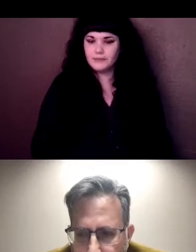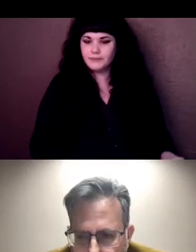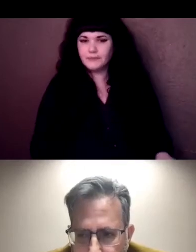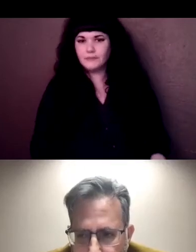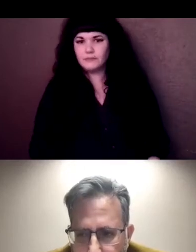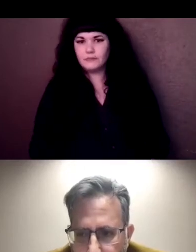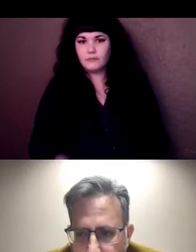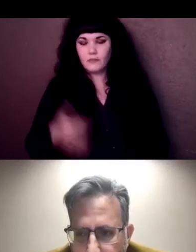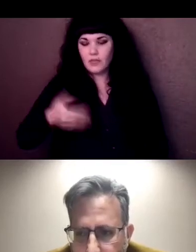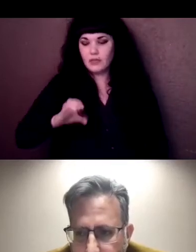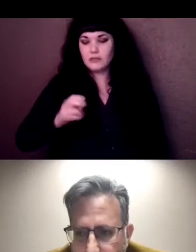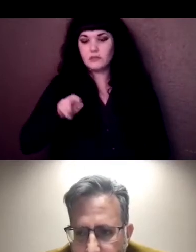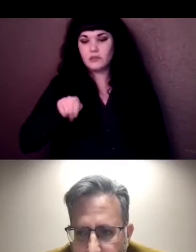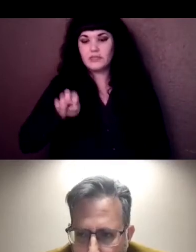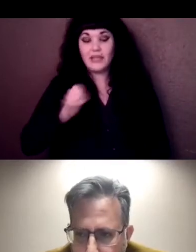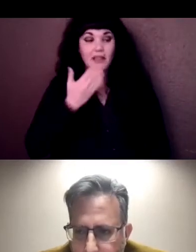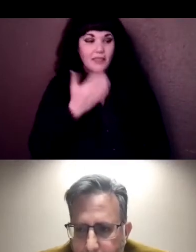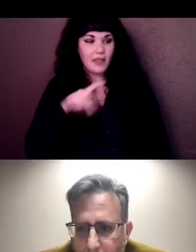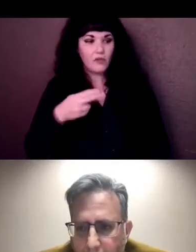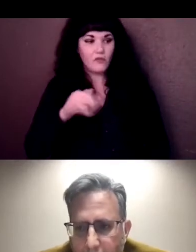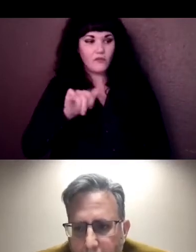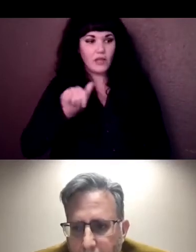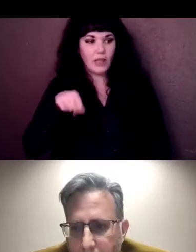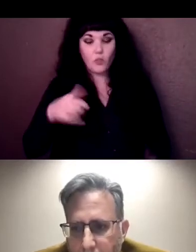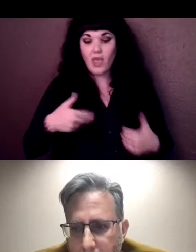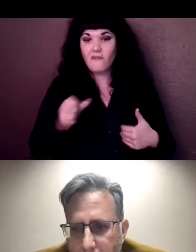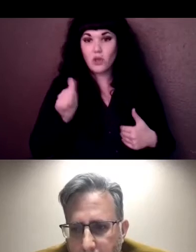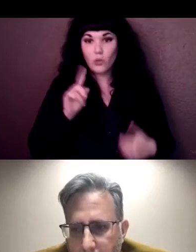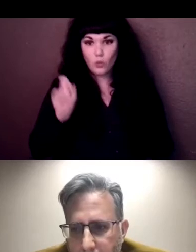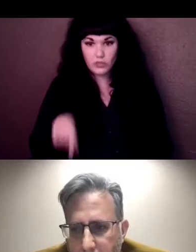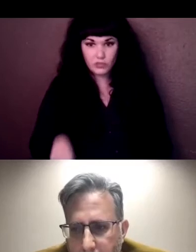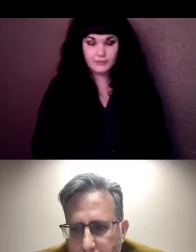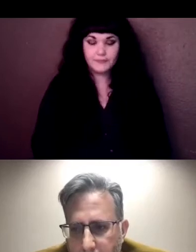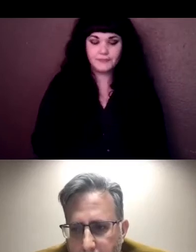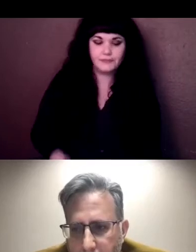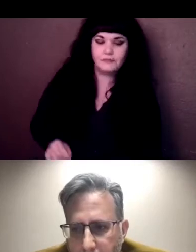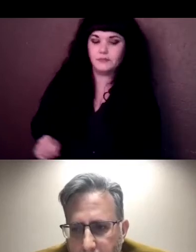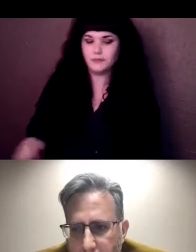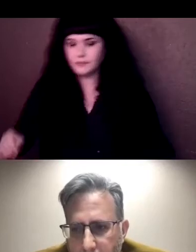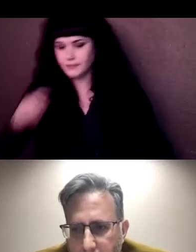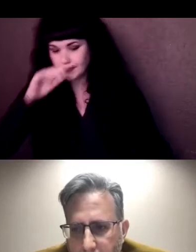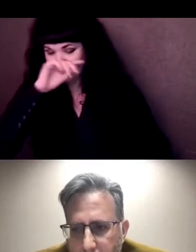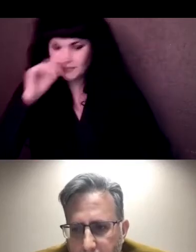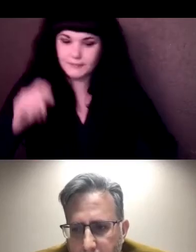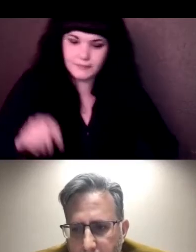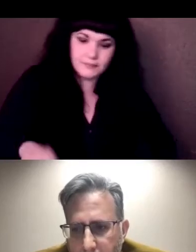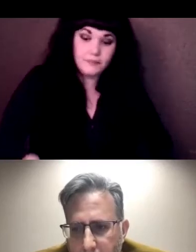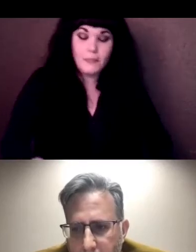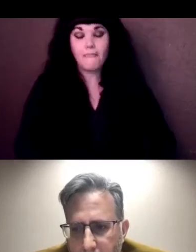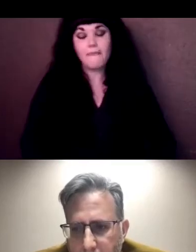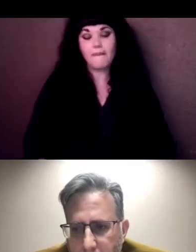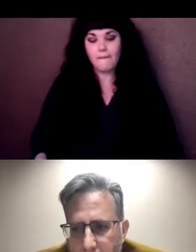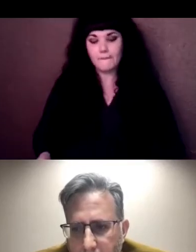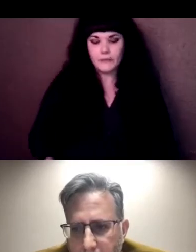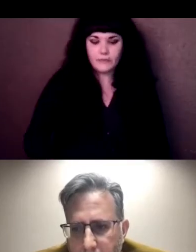This is Christine. Thanks, Philip. Okay, we have another question for you. Might there be an opportunity to utilize